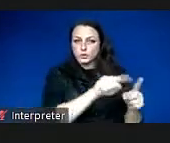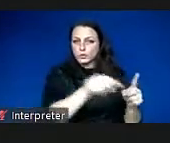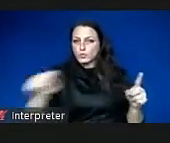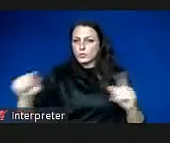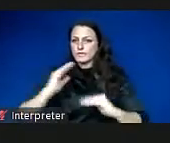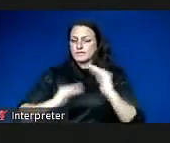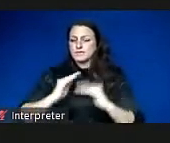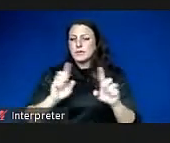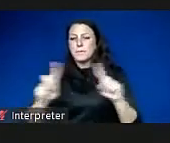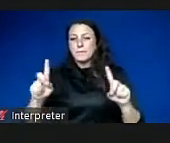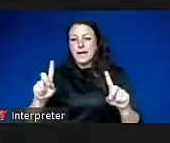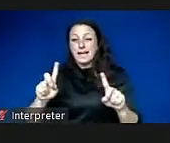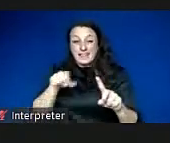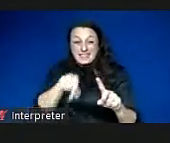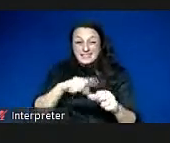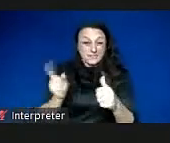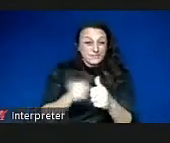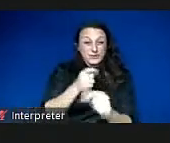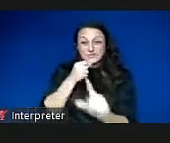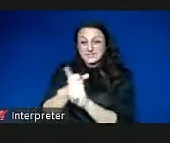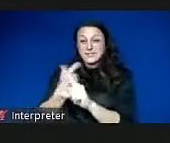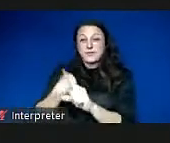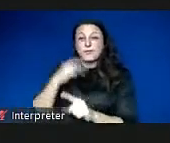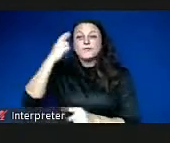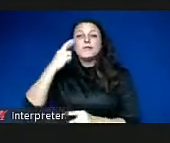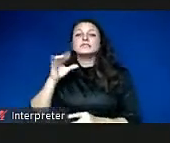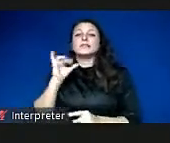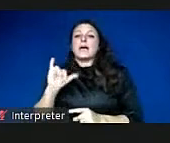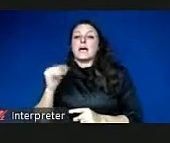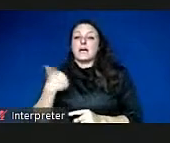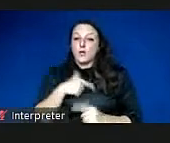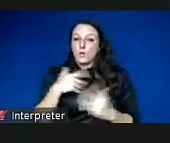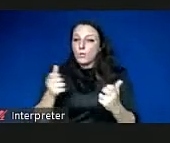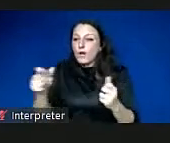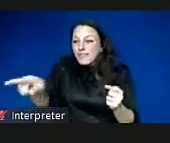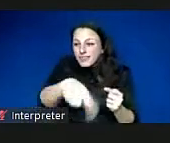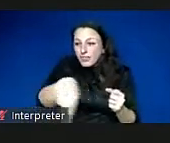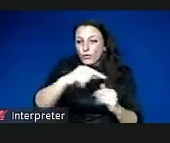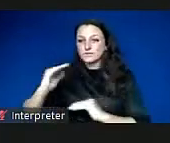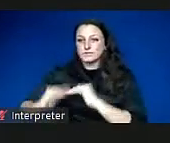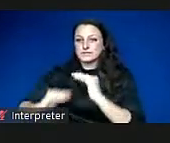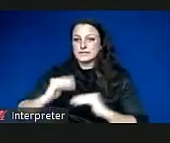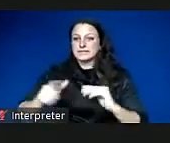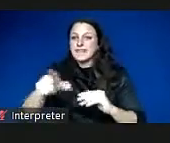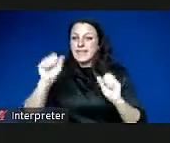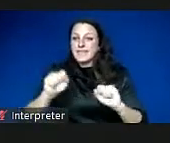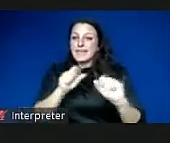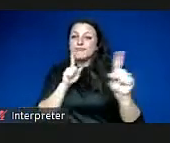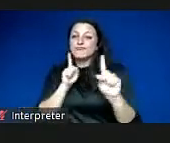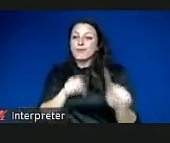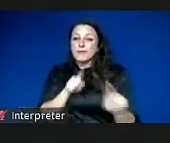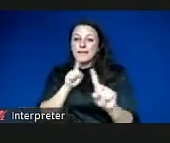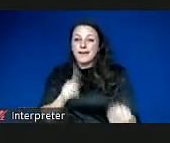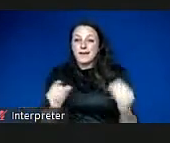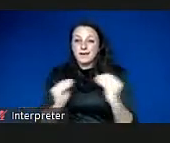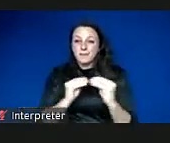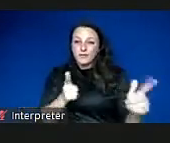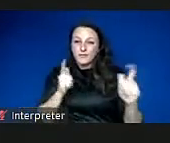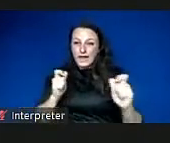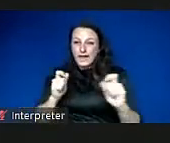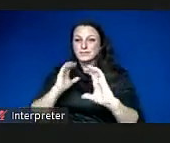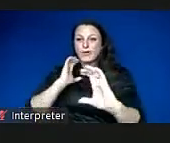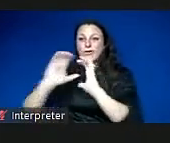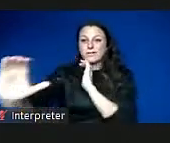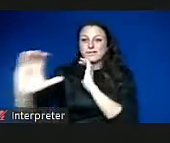needed to improve the ability for those facilities to more timely communicate back to us what their needs may be in those